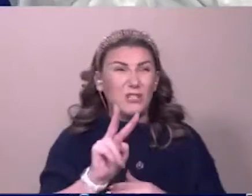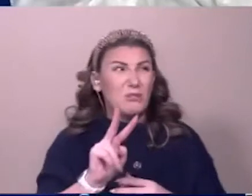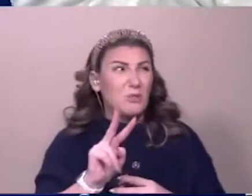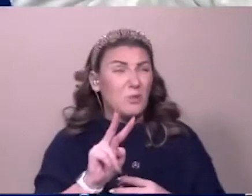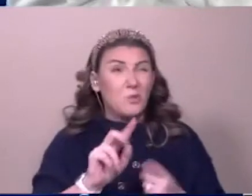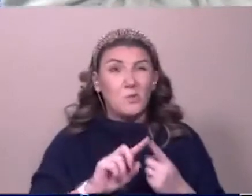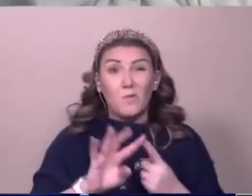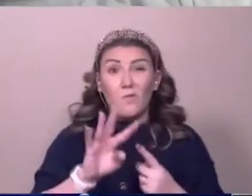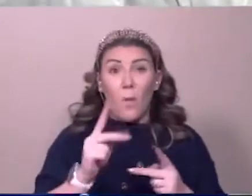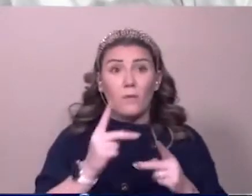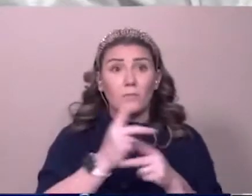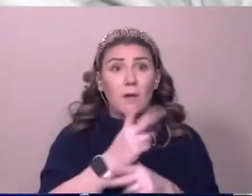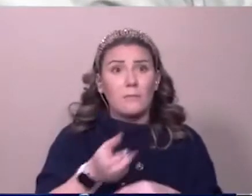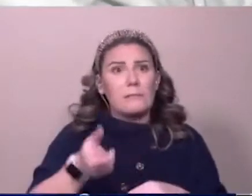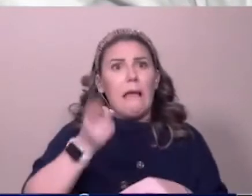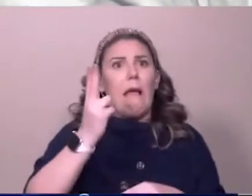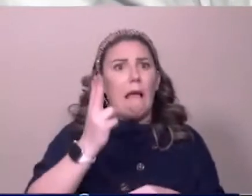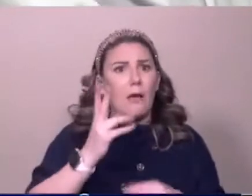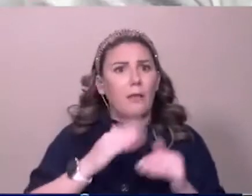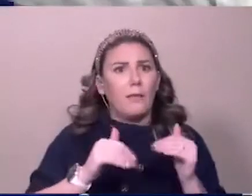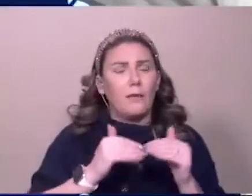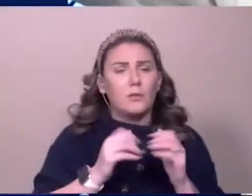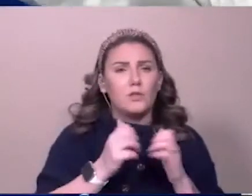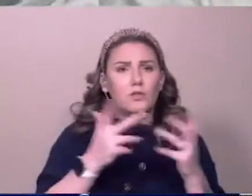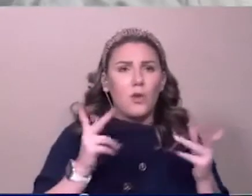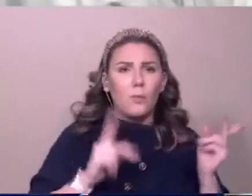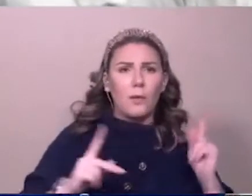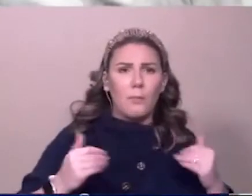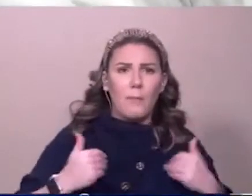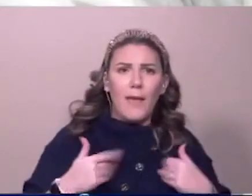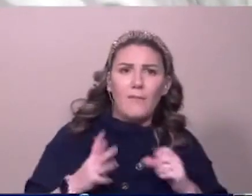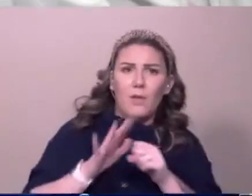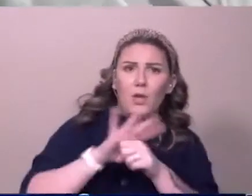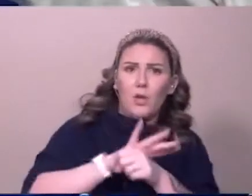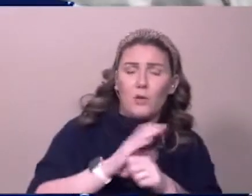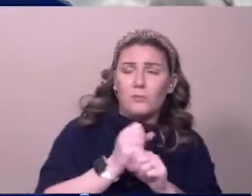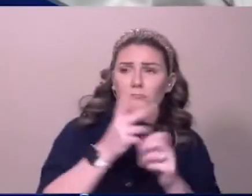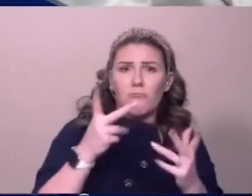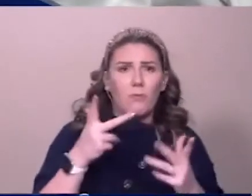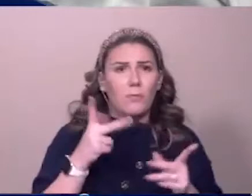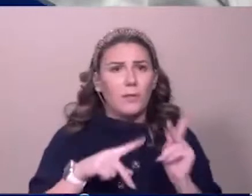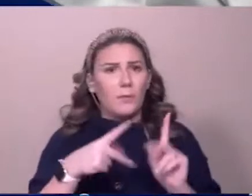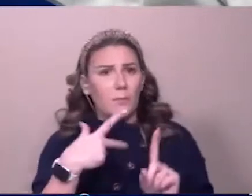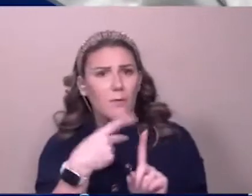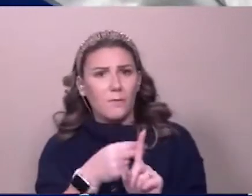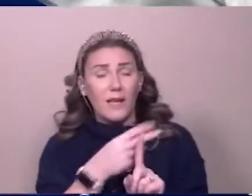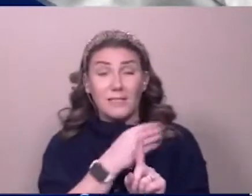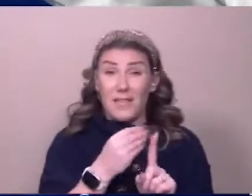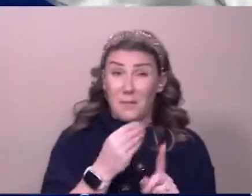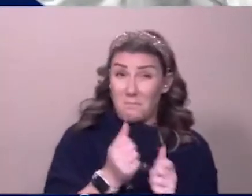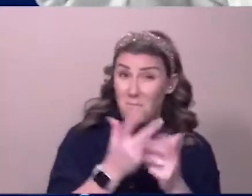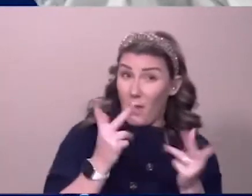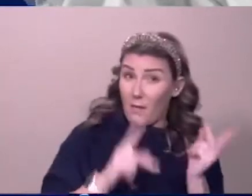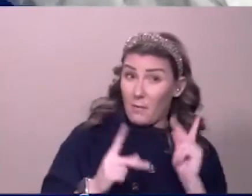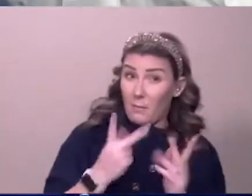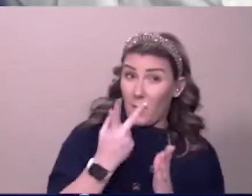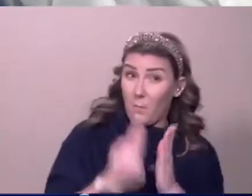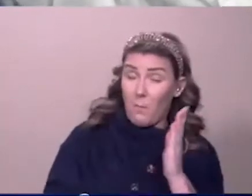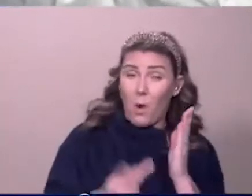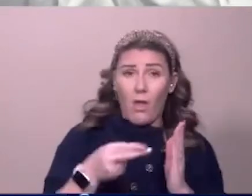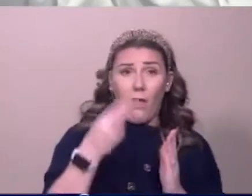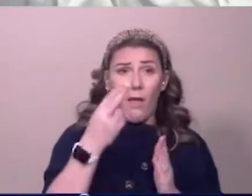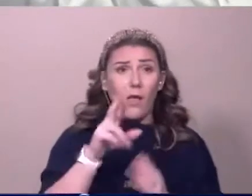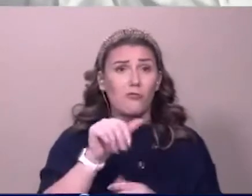that. That so many people have now had COVID and so many people have been vaccinated and a lot of people have both. We're going to have a high rate